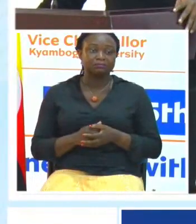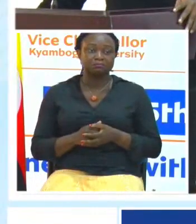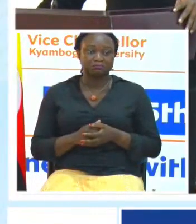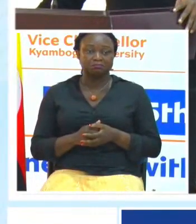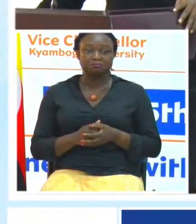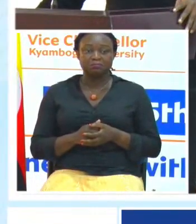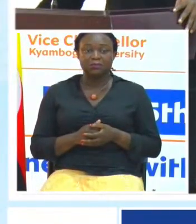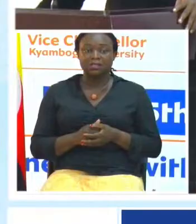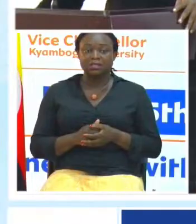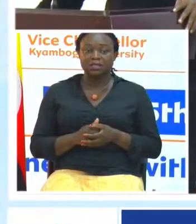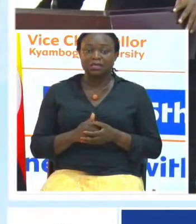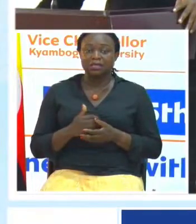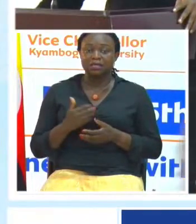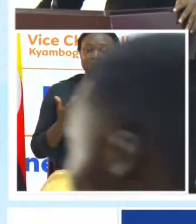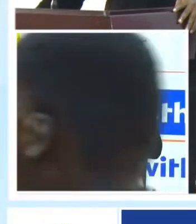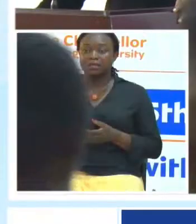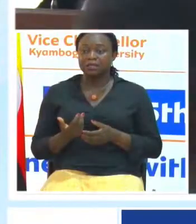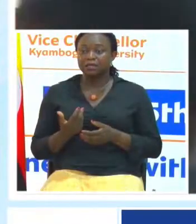time.